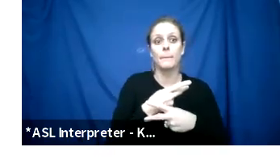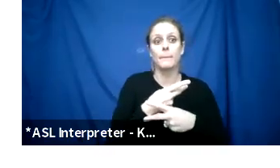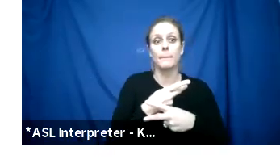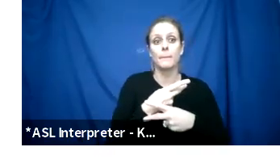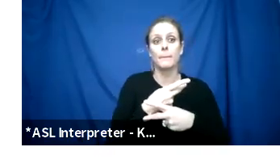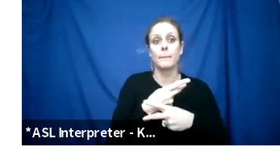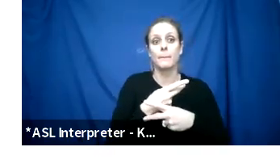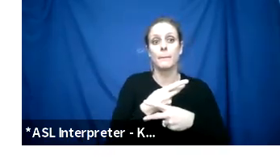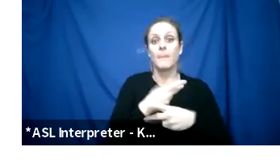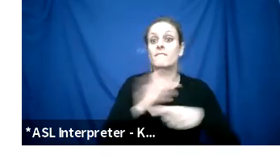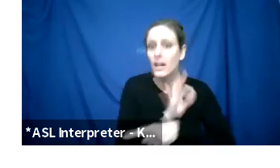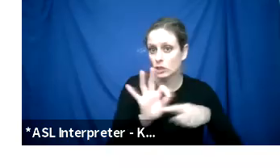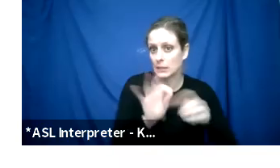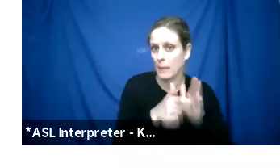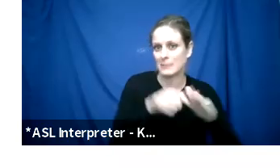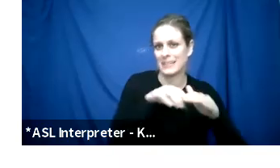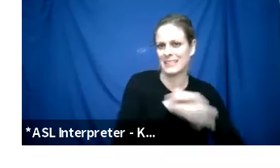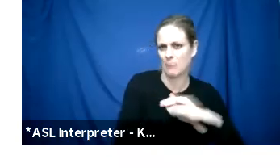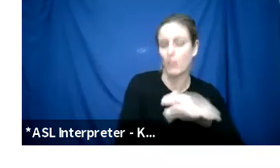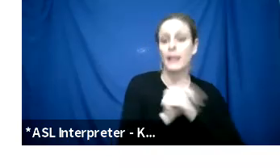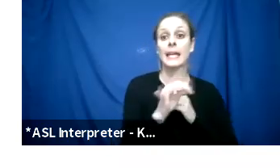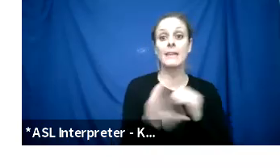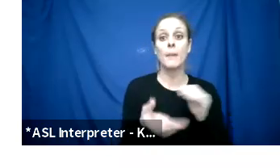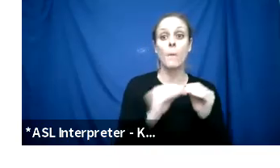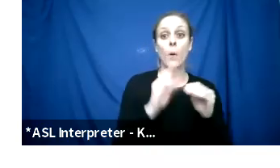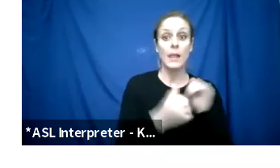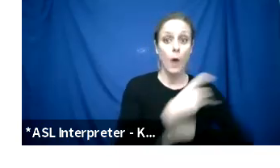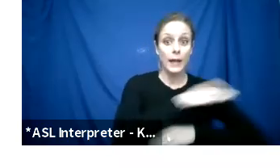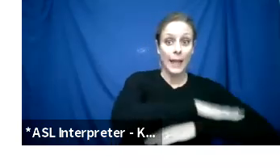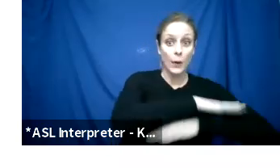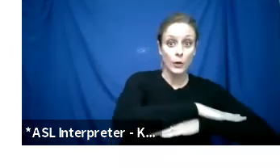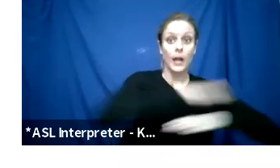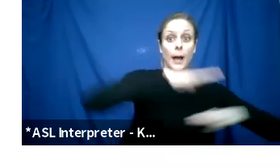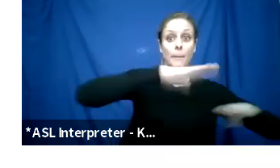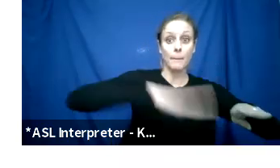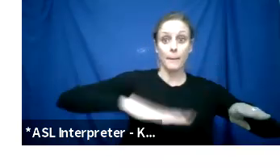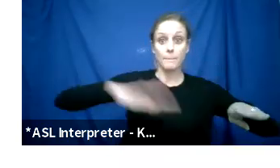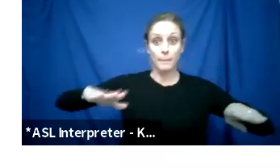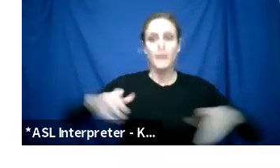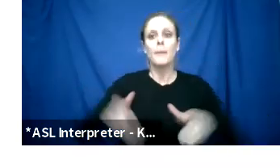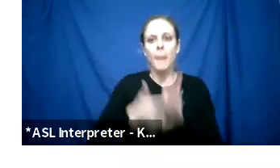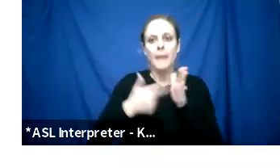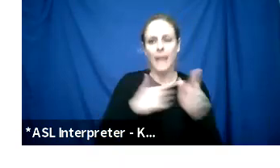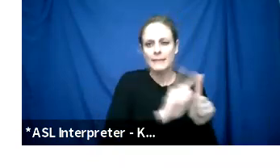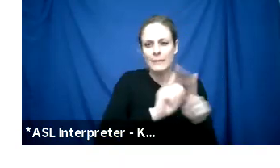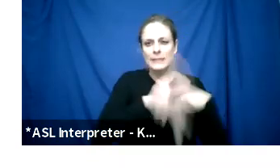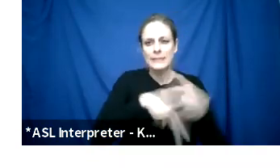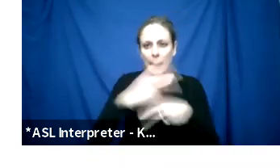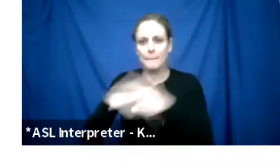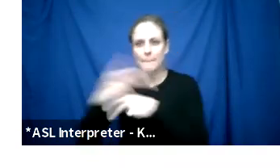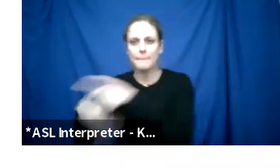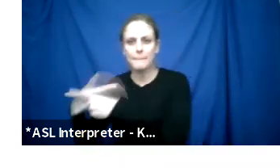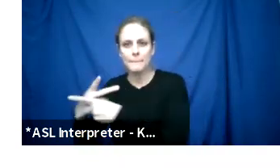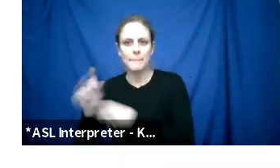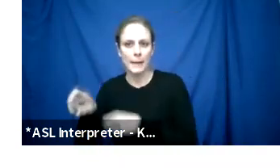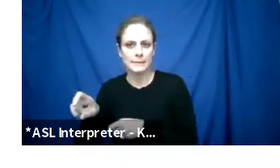accessible. And where there's more than one counter, we're asking that they be dispersed among all the different types. Slide number